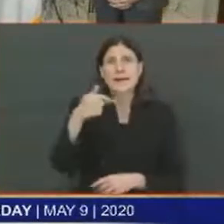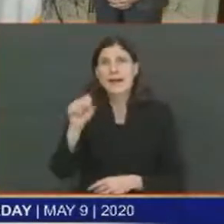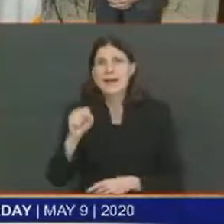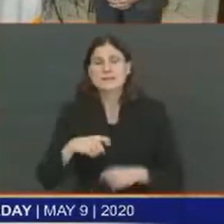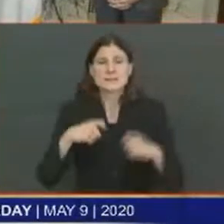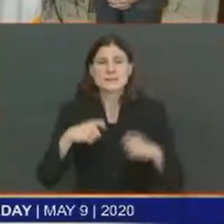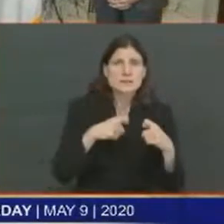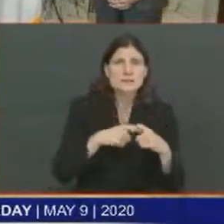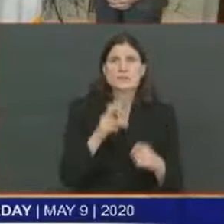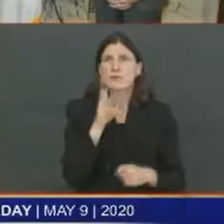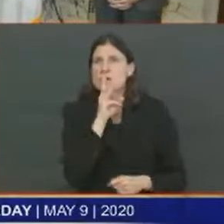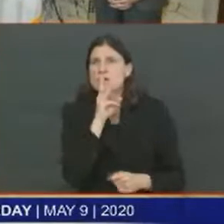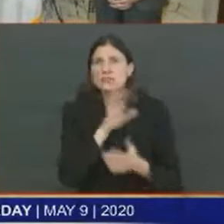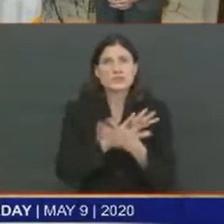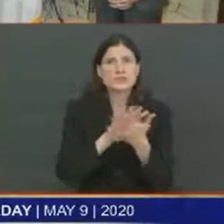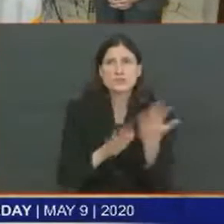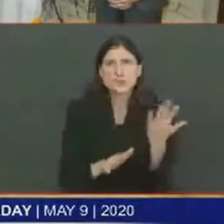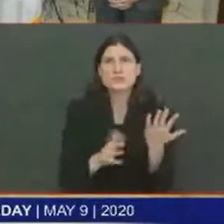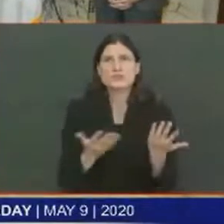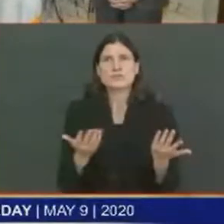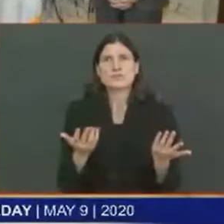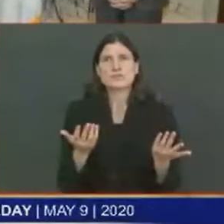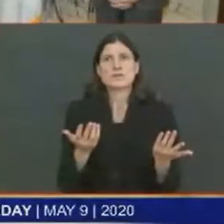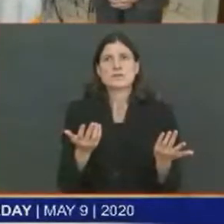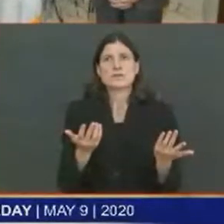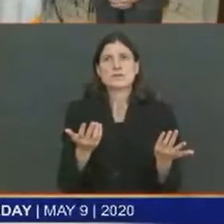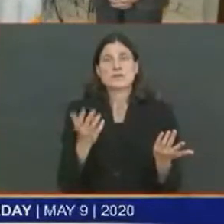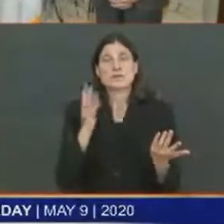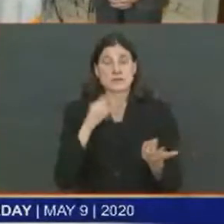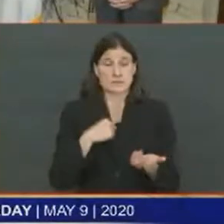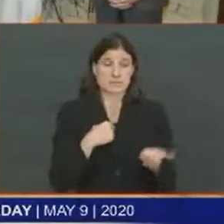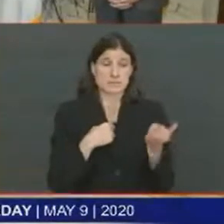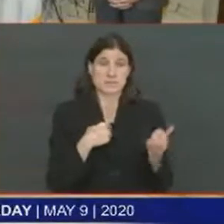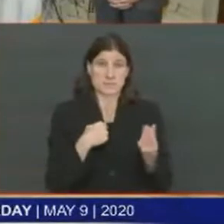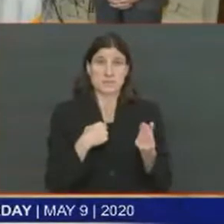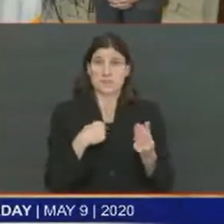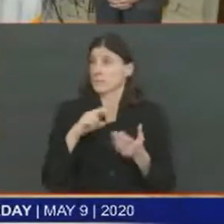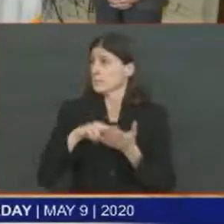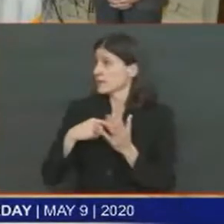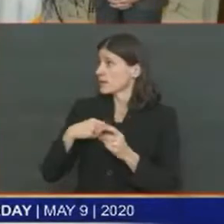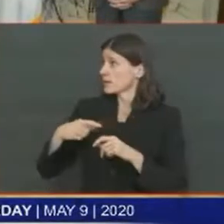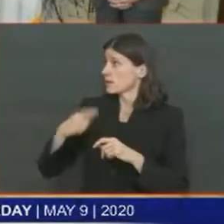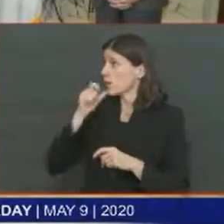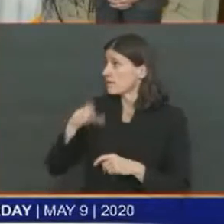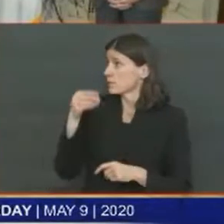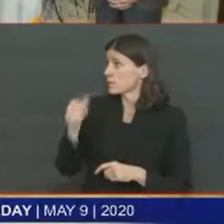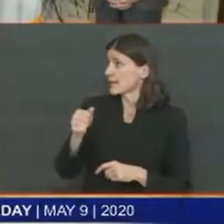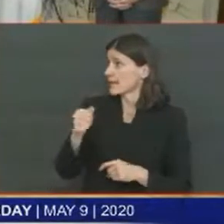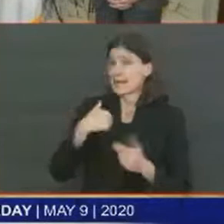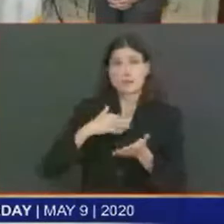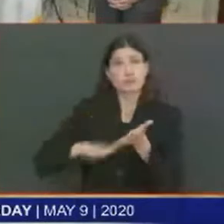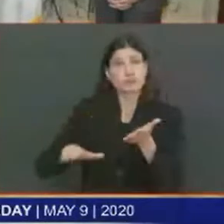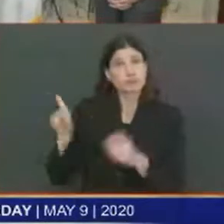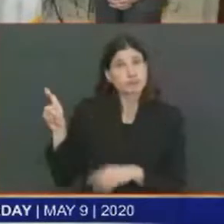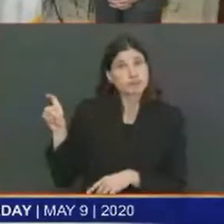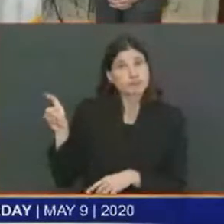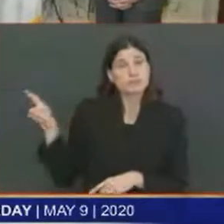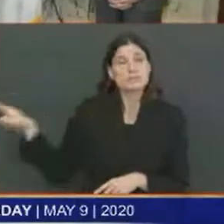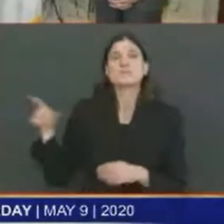forgiven? Yeah, they will carry over. Thank you. Unless they make further announcements. But as of